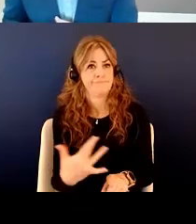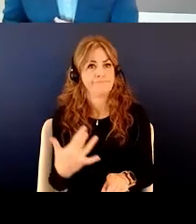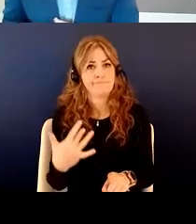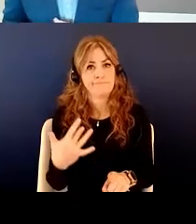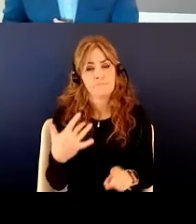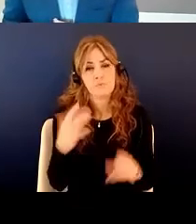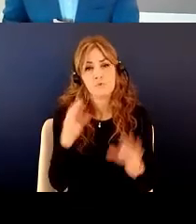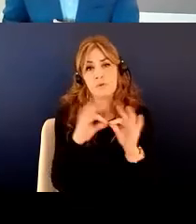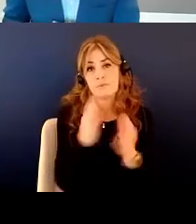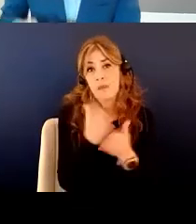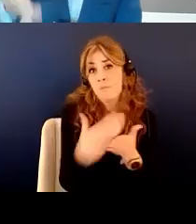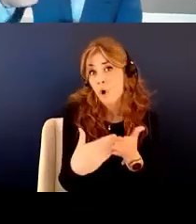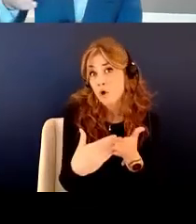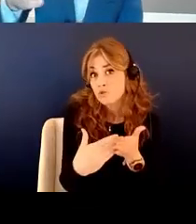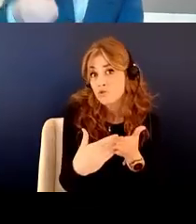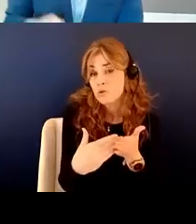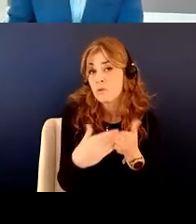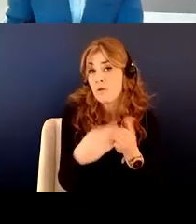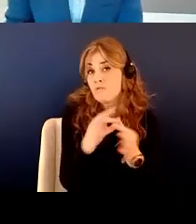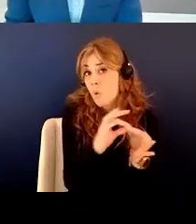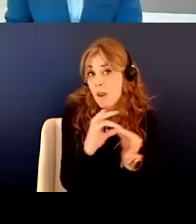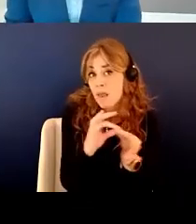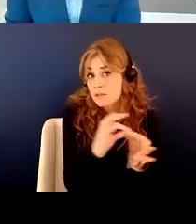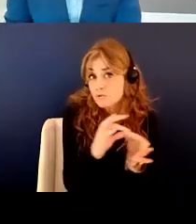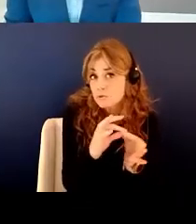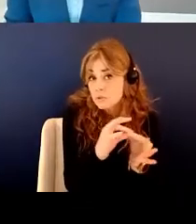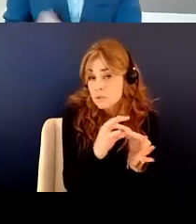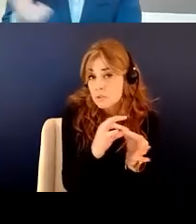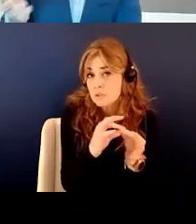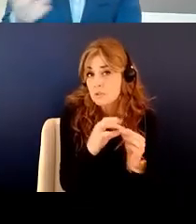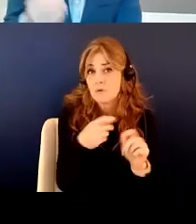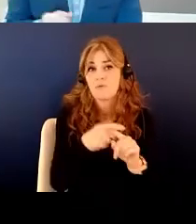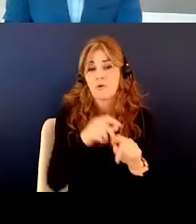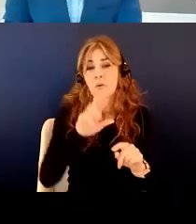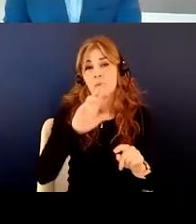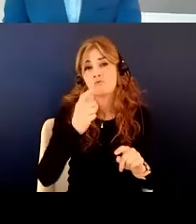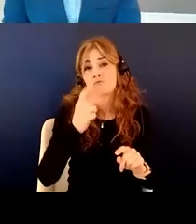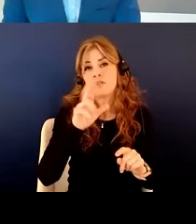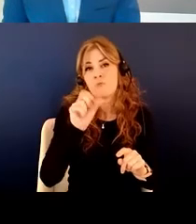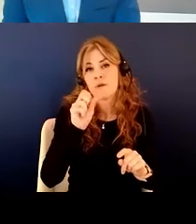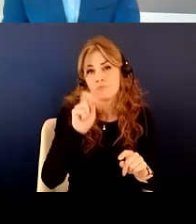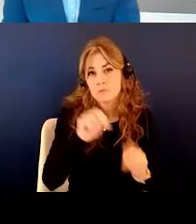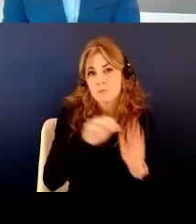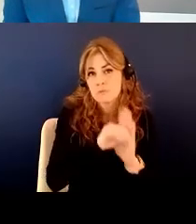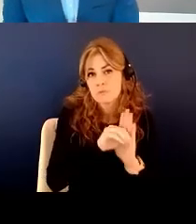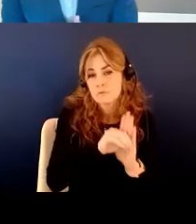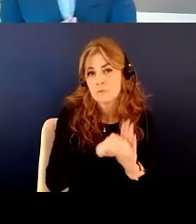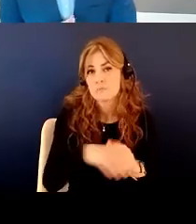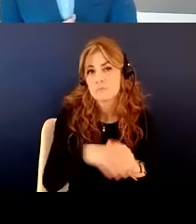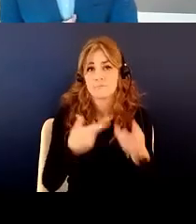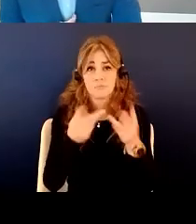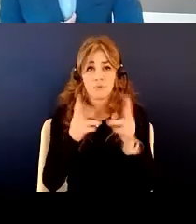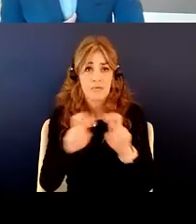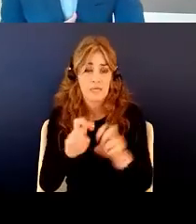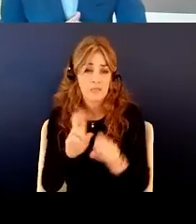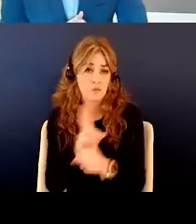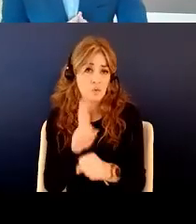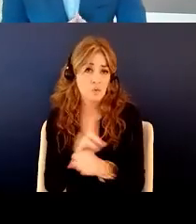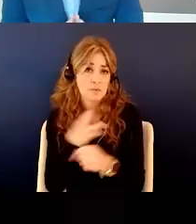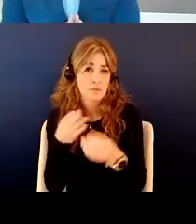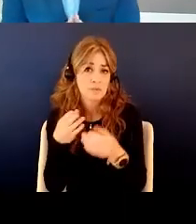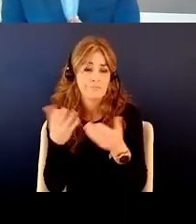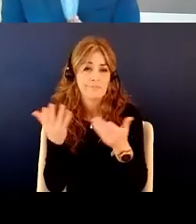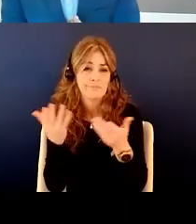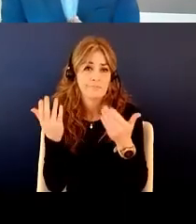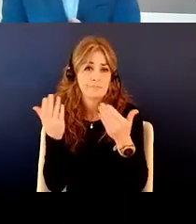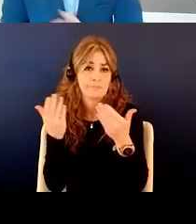partial correlation, which is from regression models or analyses that use the general